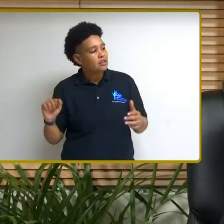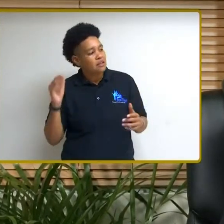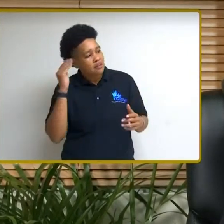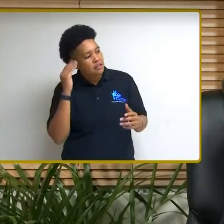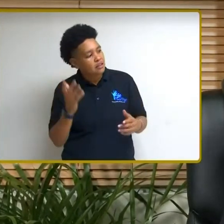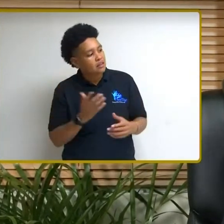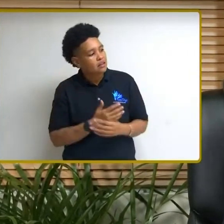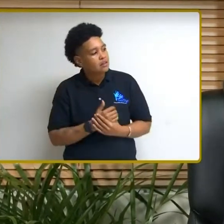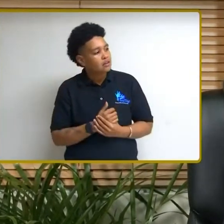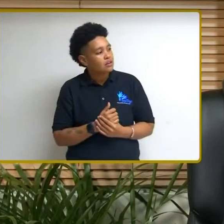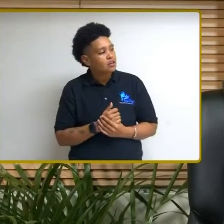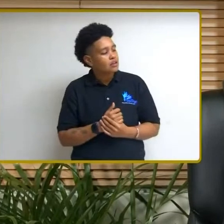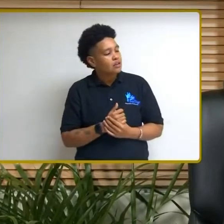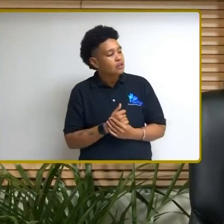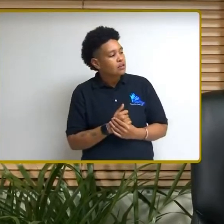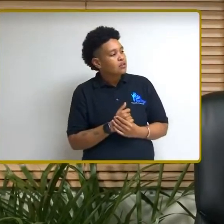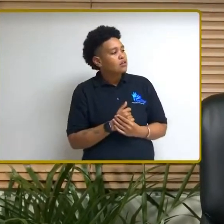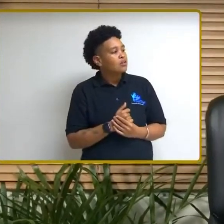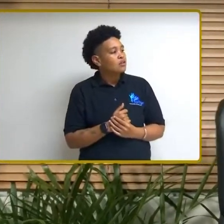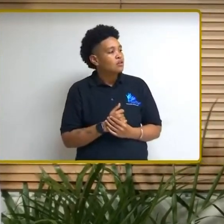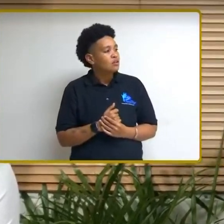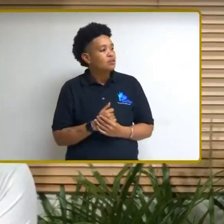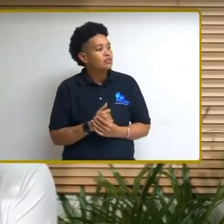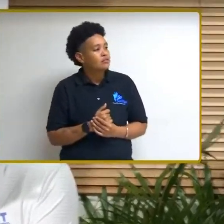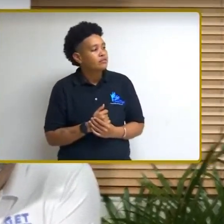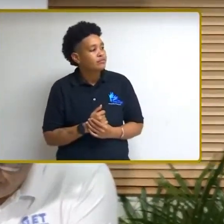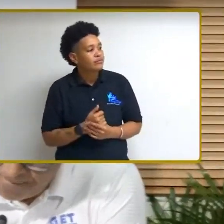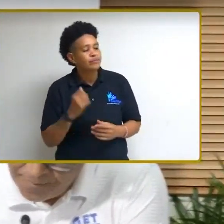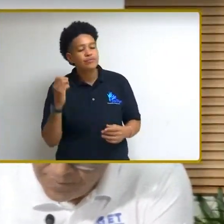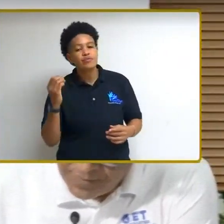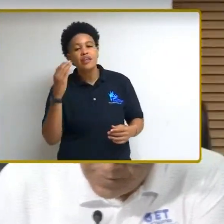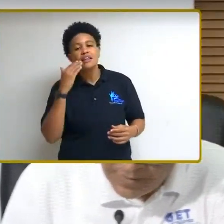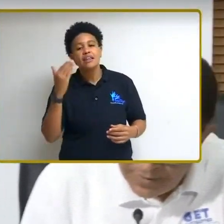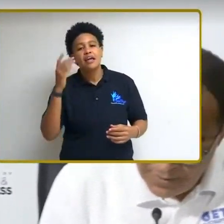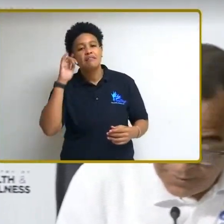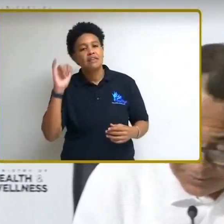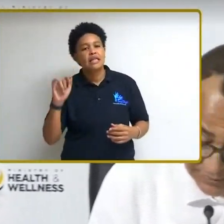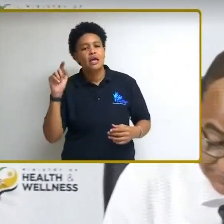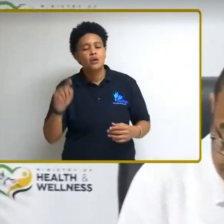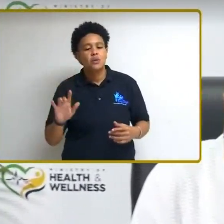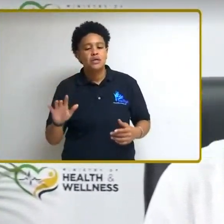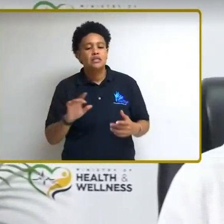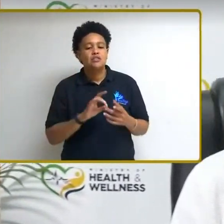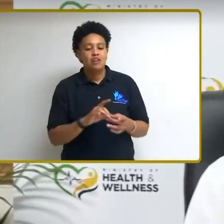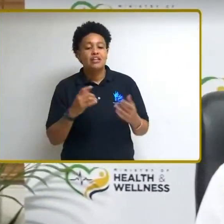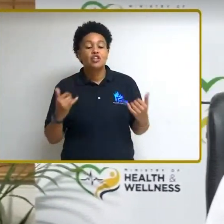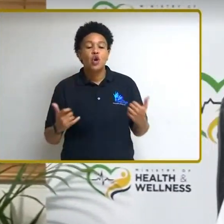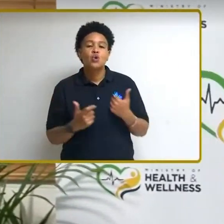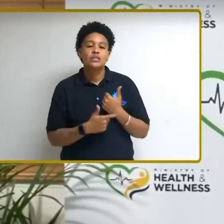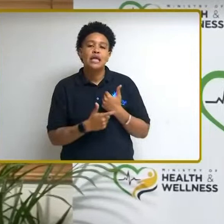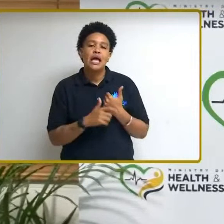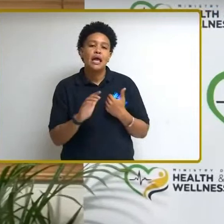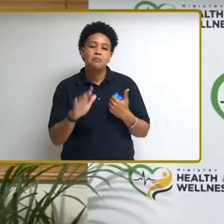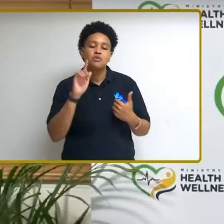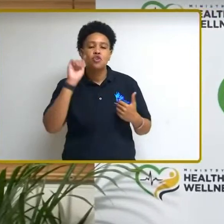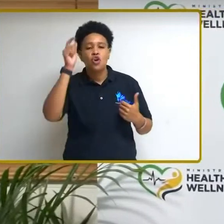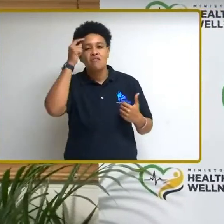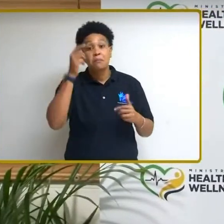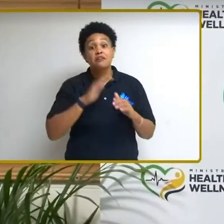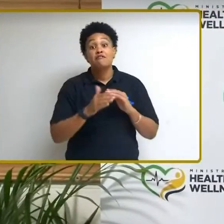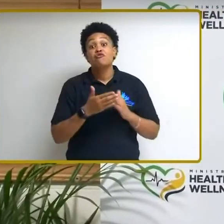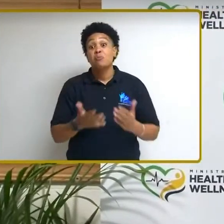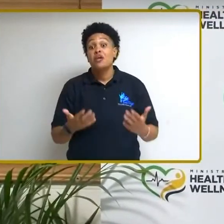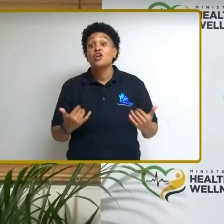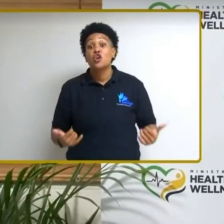that one for us. So thank you very much for that. At this point in time, the government of